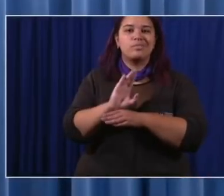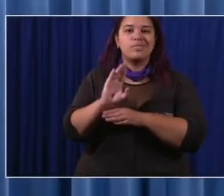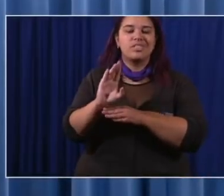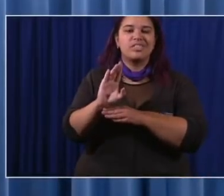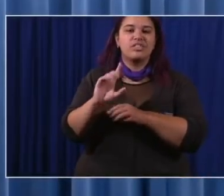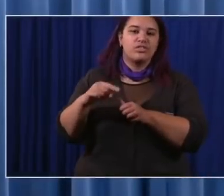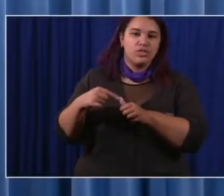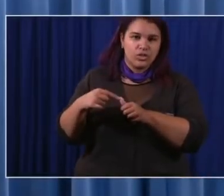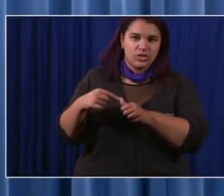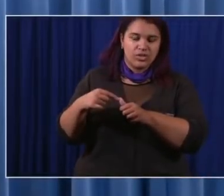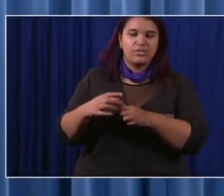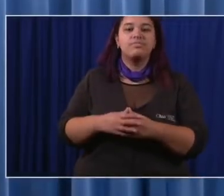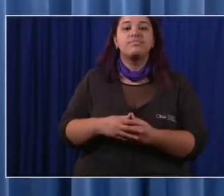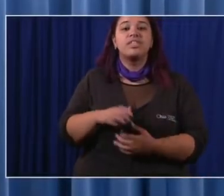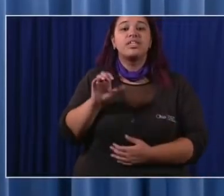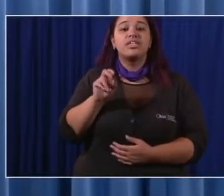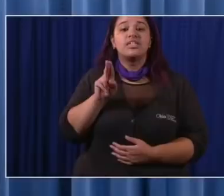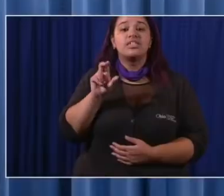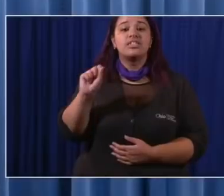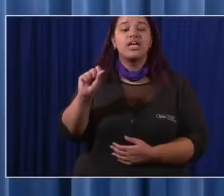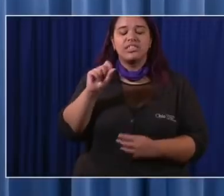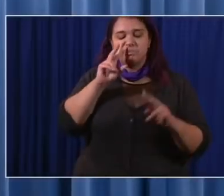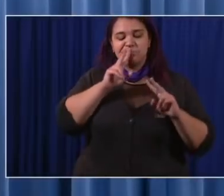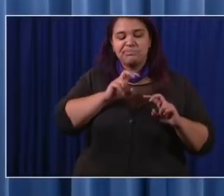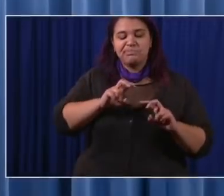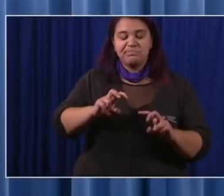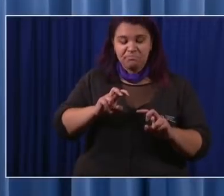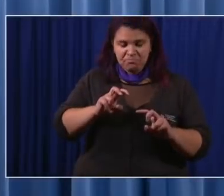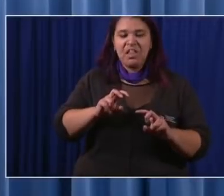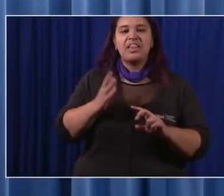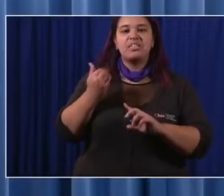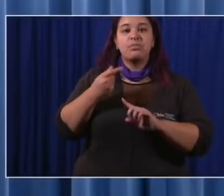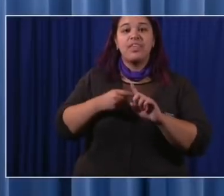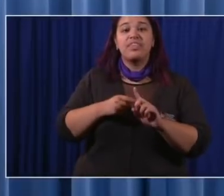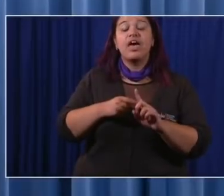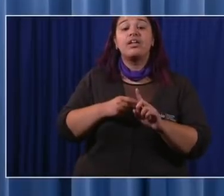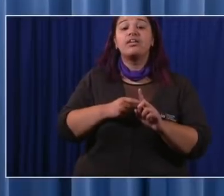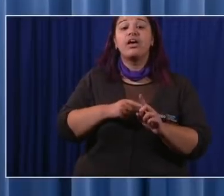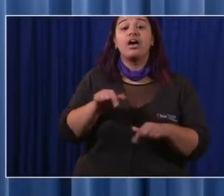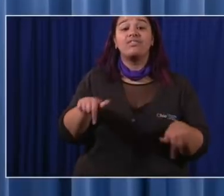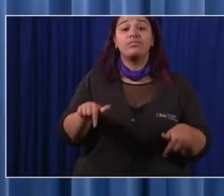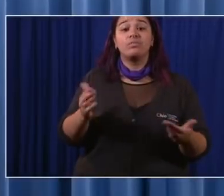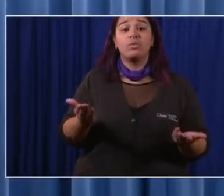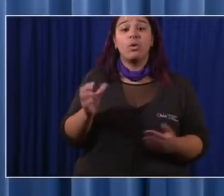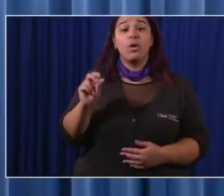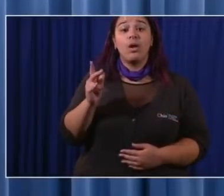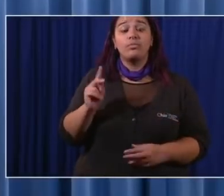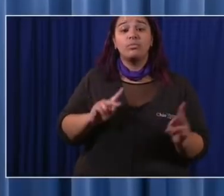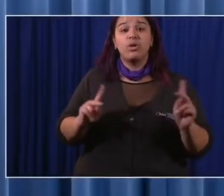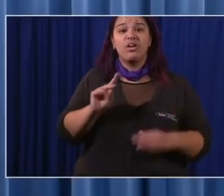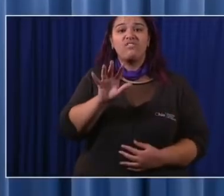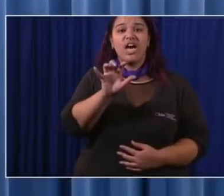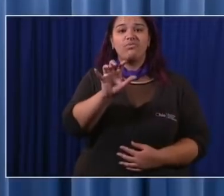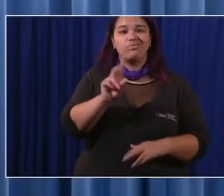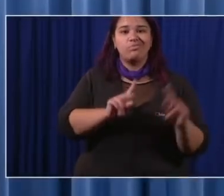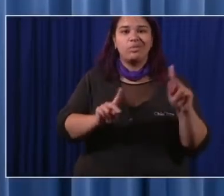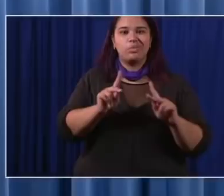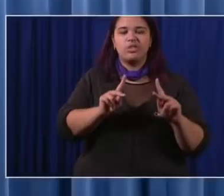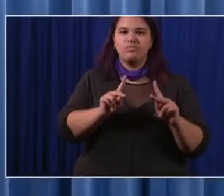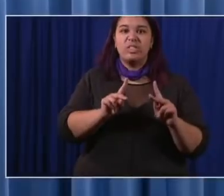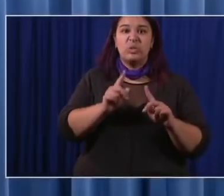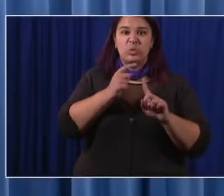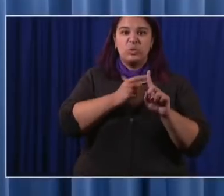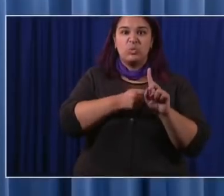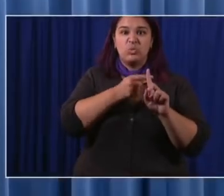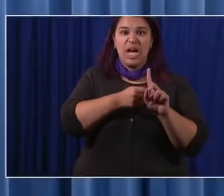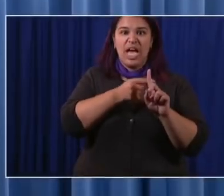Bureau estimates last month that about 500,000 Ohioans struggled to pay their rent. Eviction moratoriums are ending and court is back in session